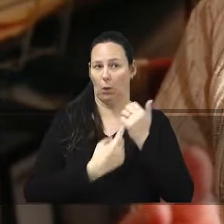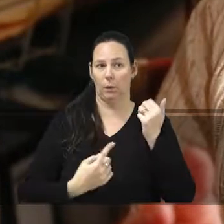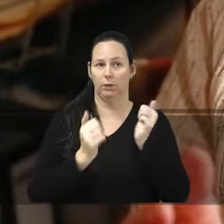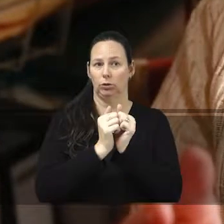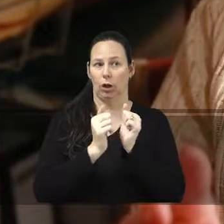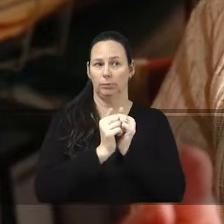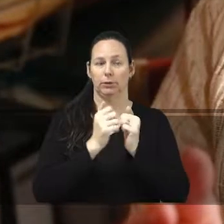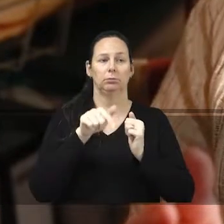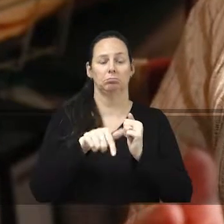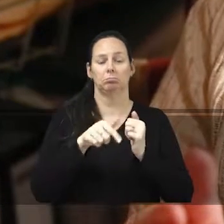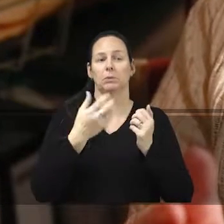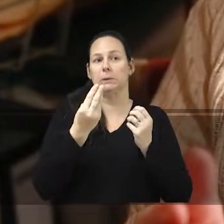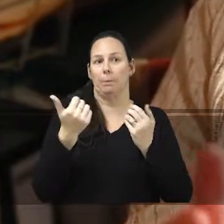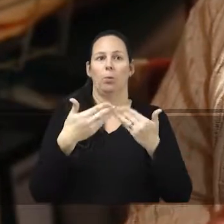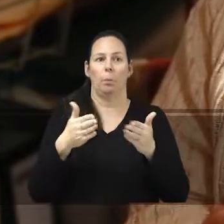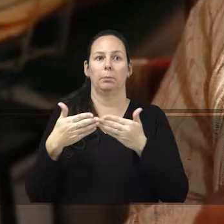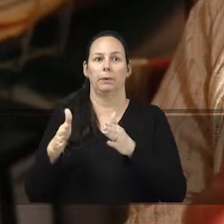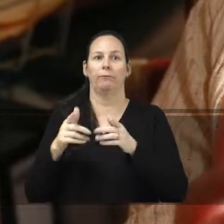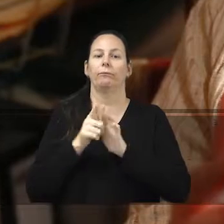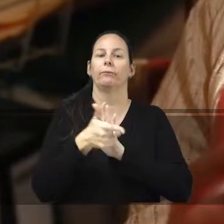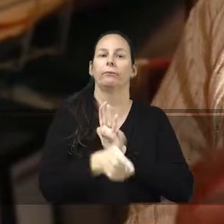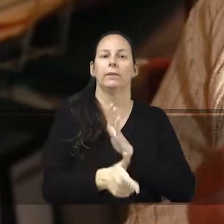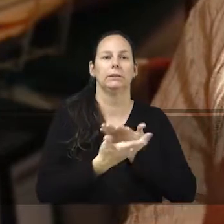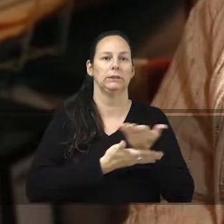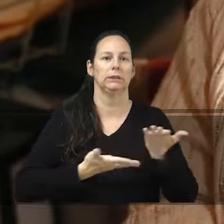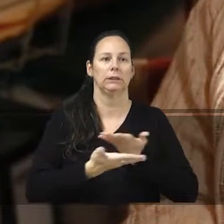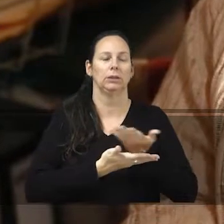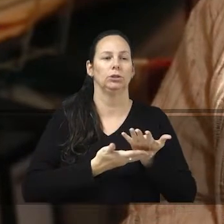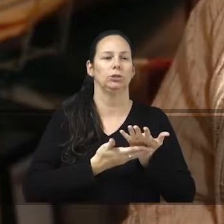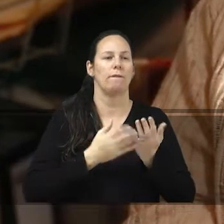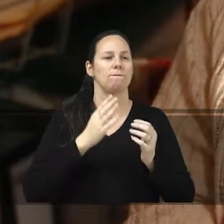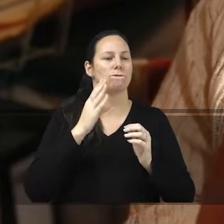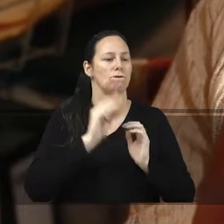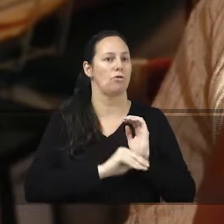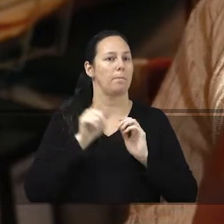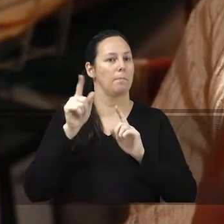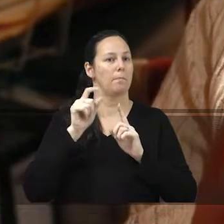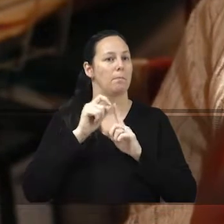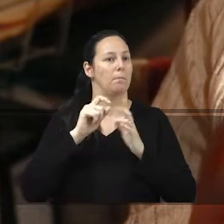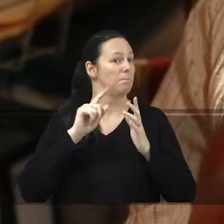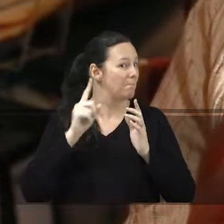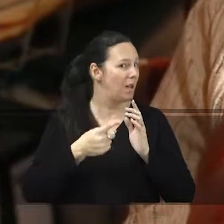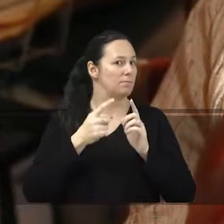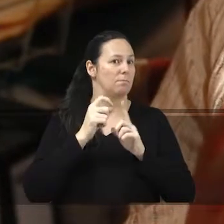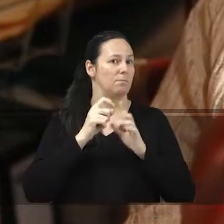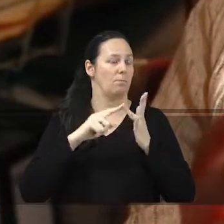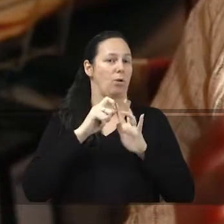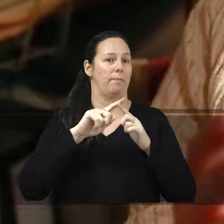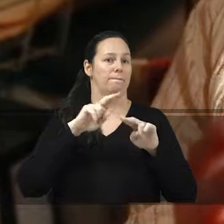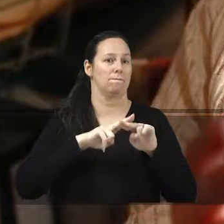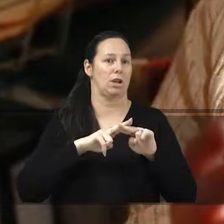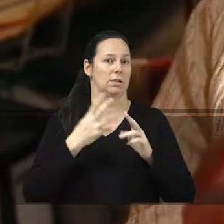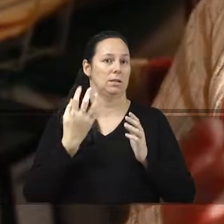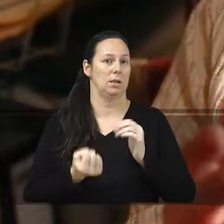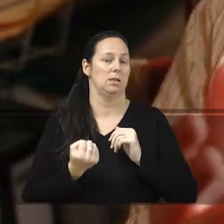further discussion, but that Pope Francis has engaged